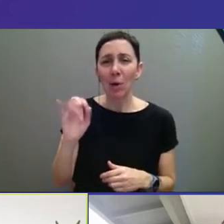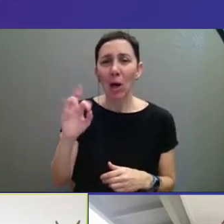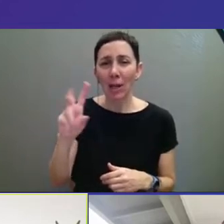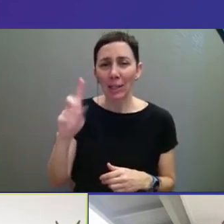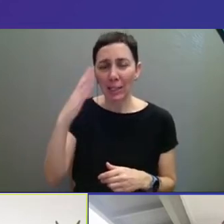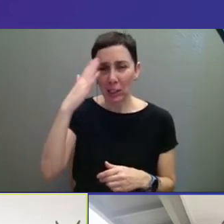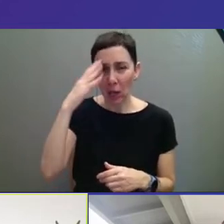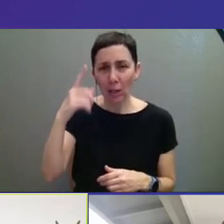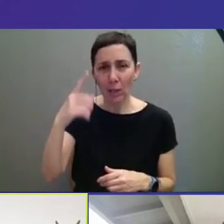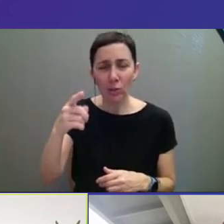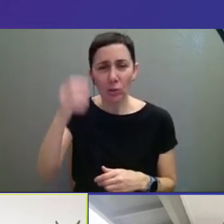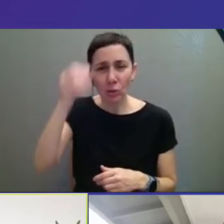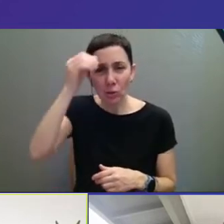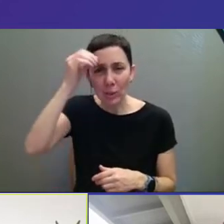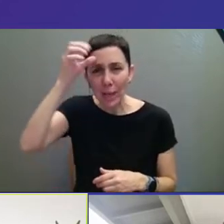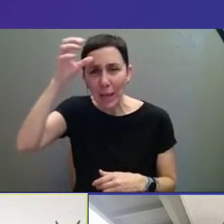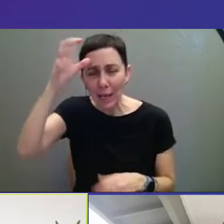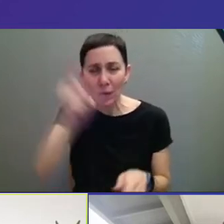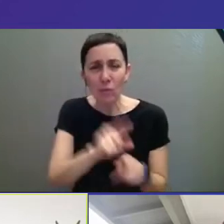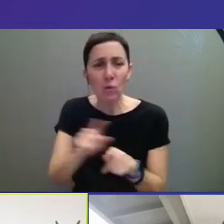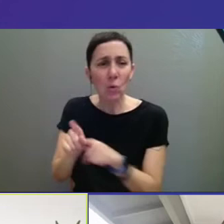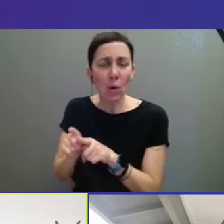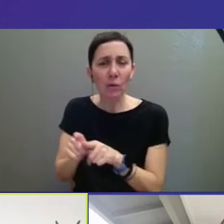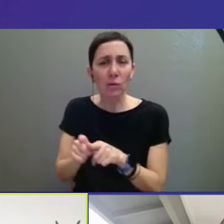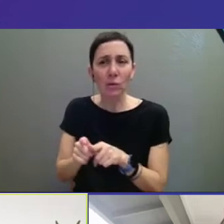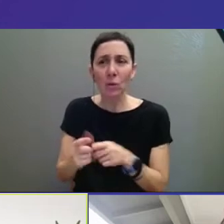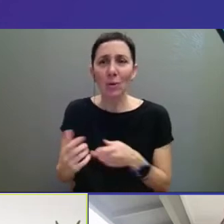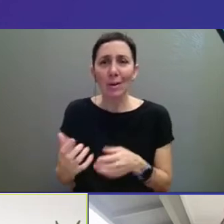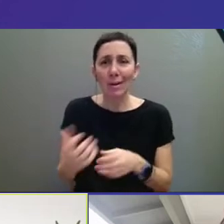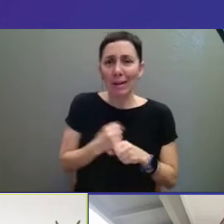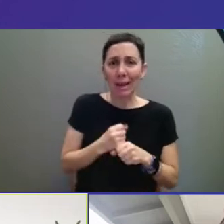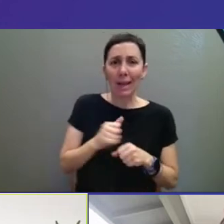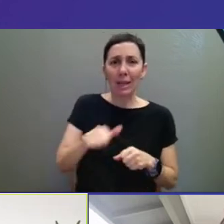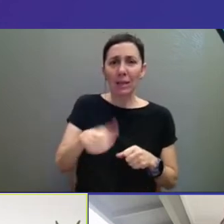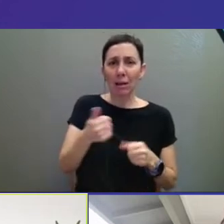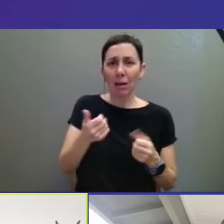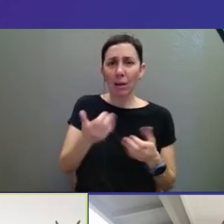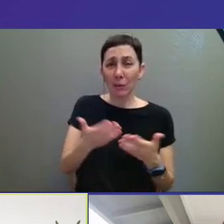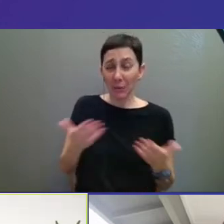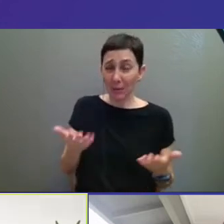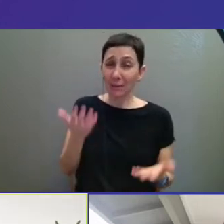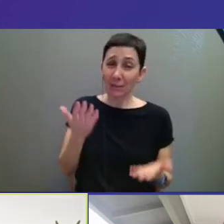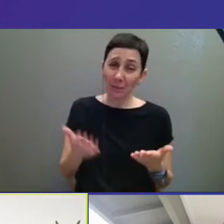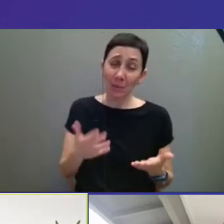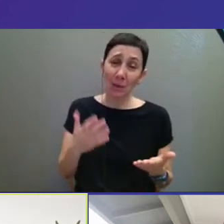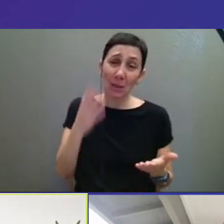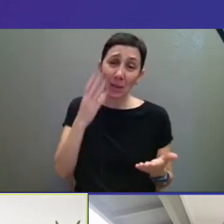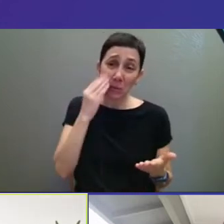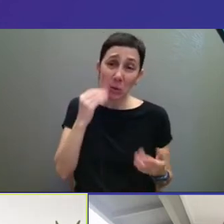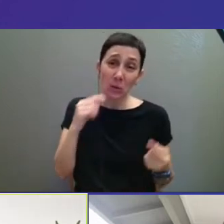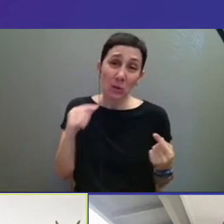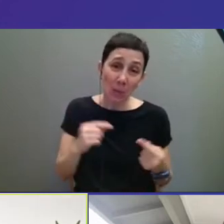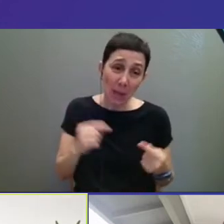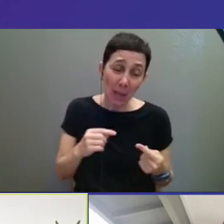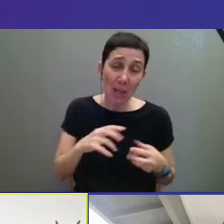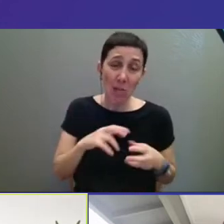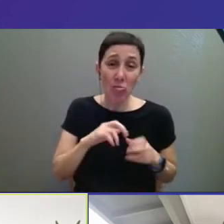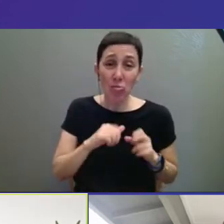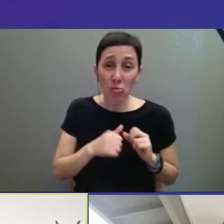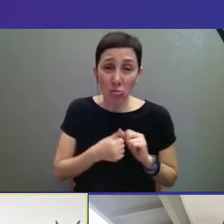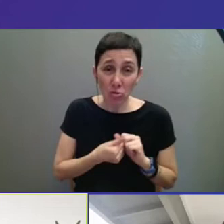right? You also gain other things, which is probably pain and grief and